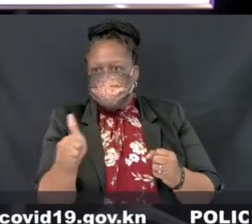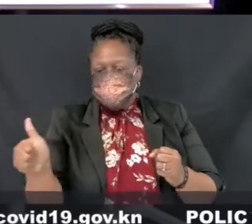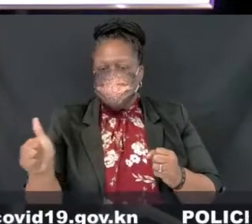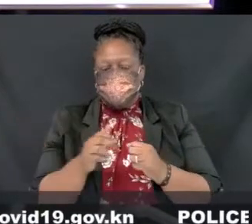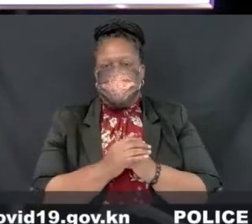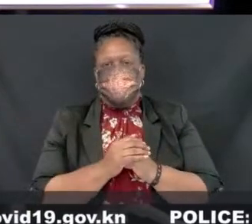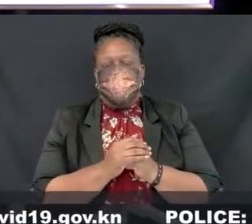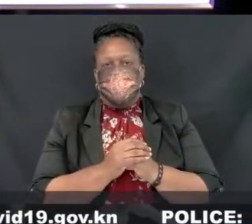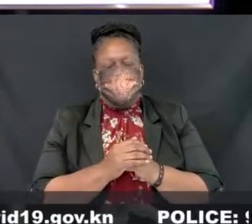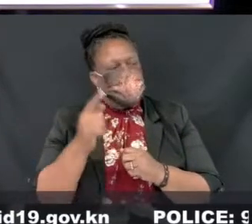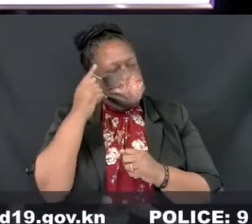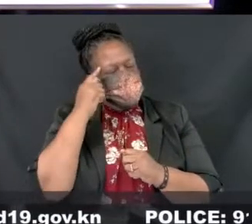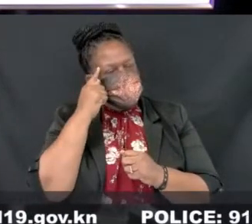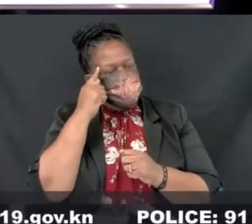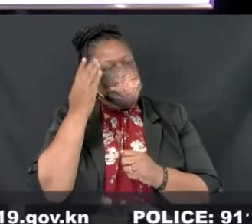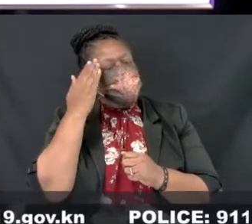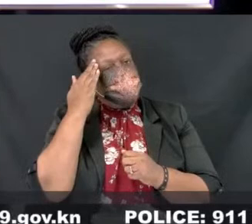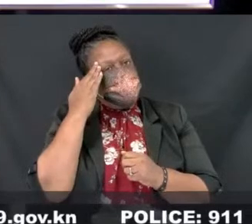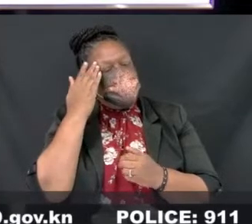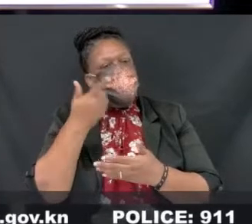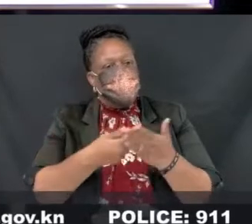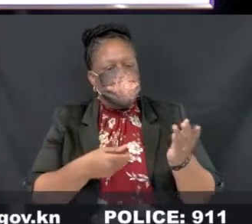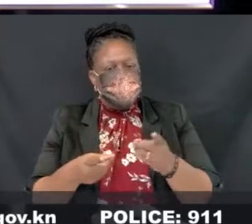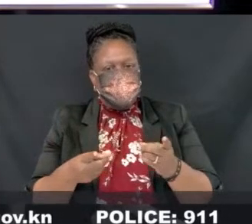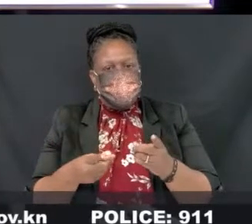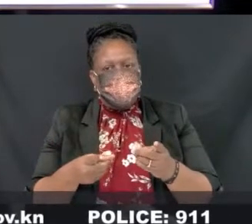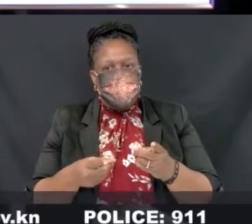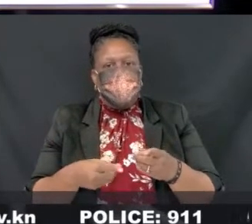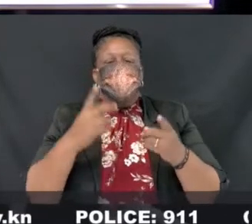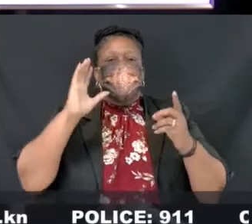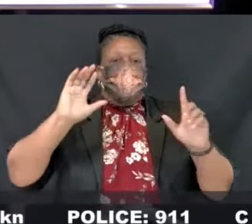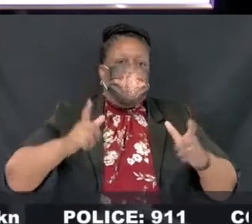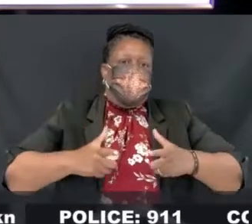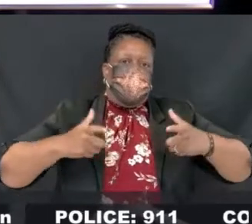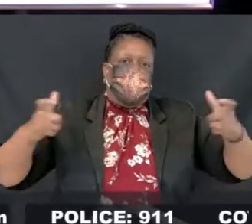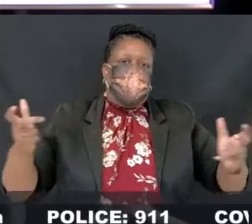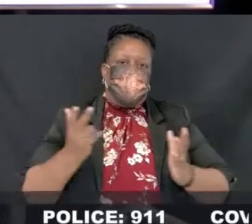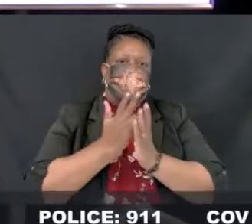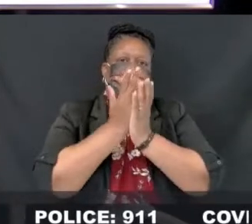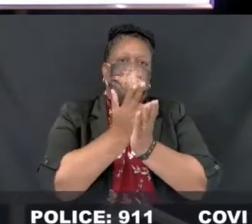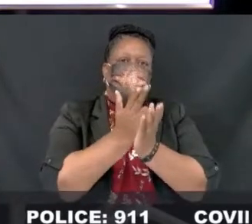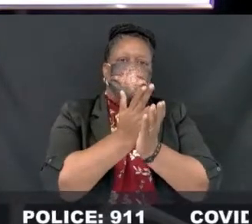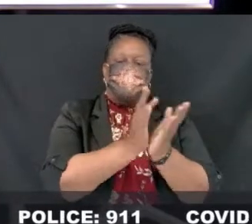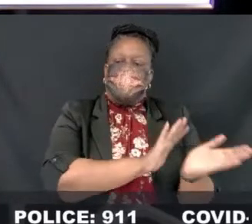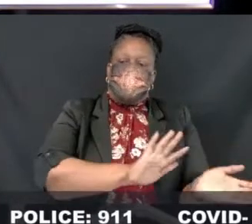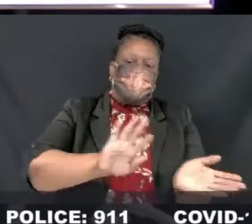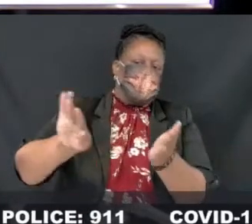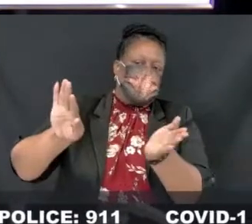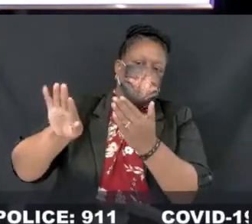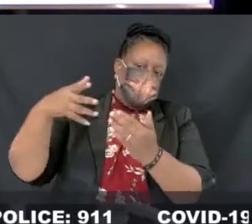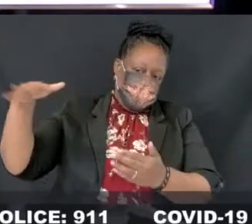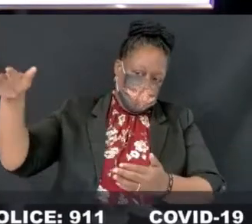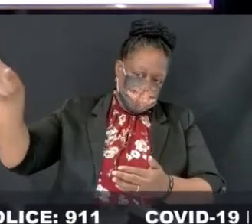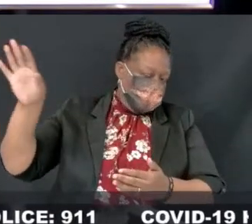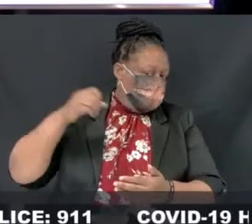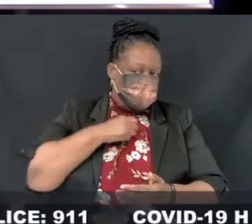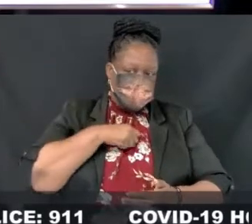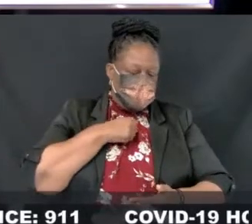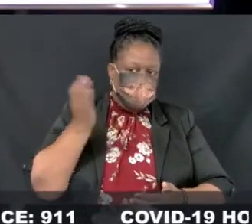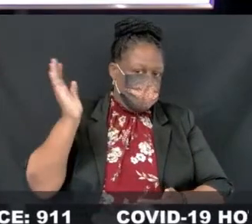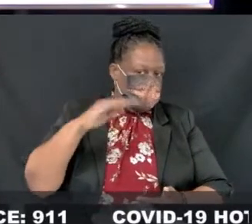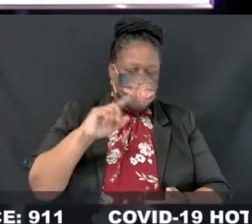important decision then to turn a huge tourist ship back in an effort to reduce the risk of exposure in